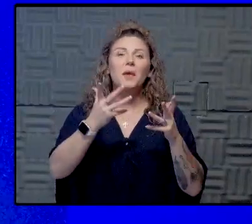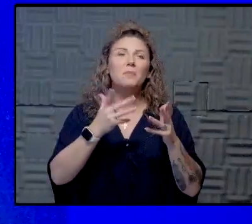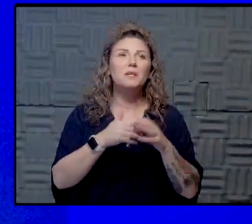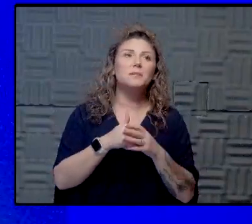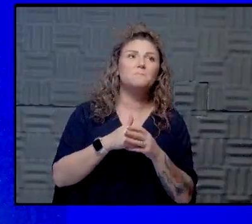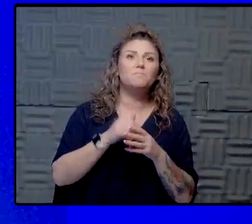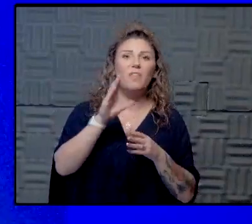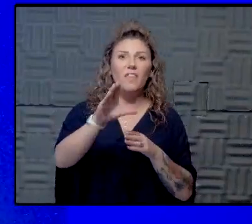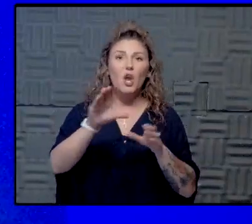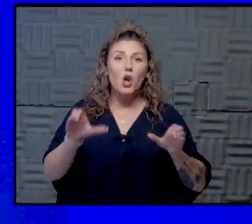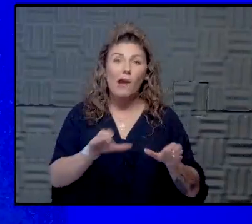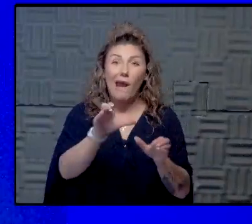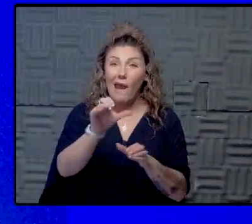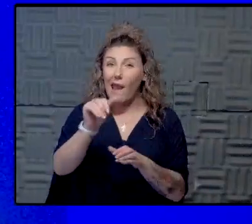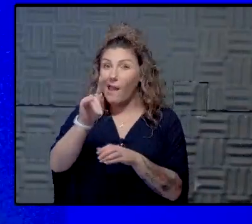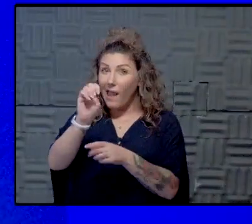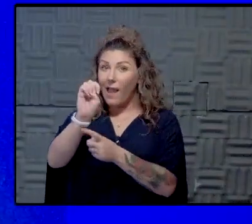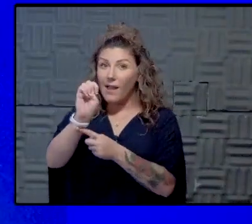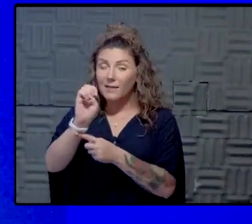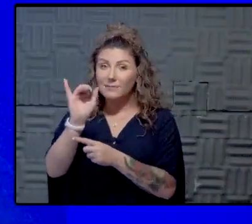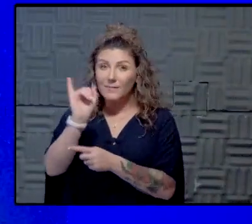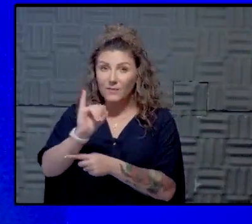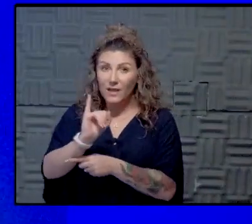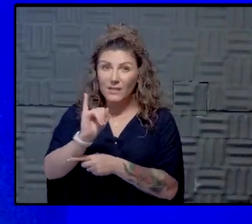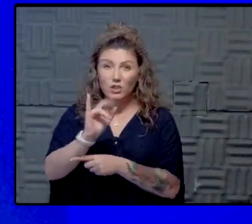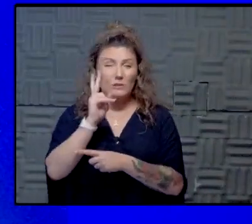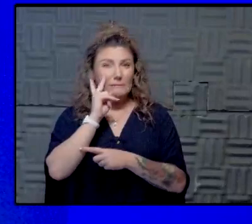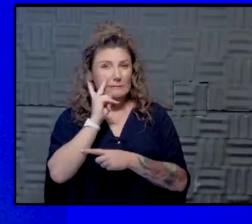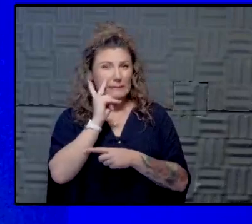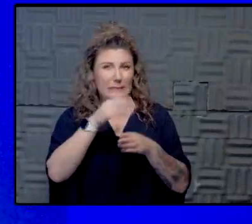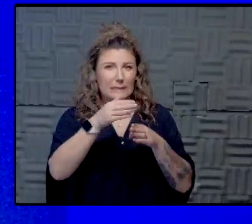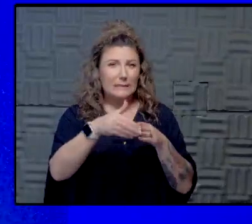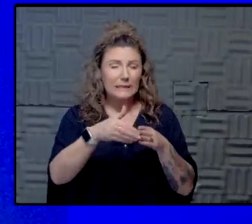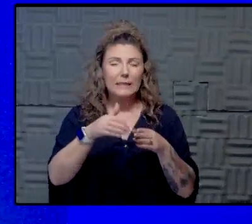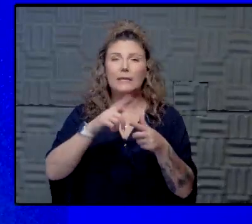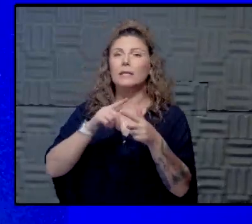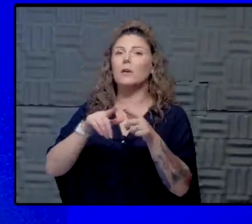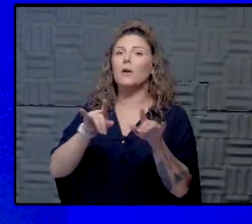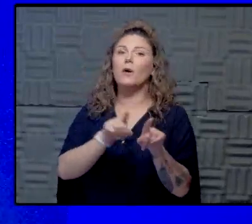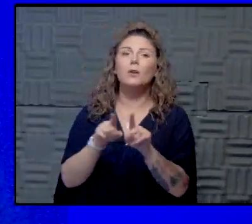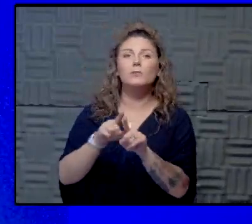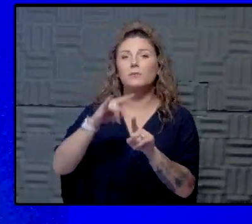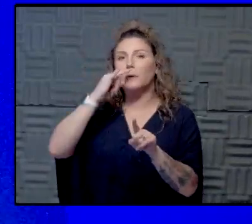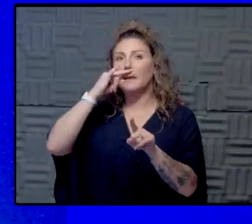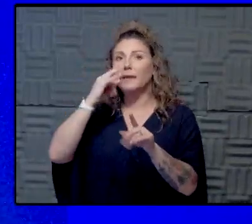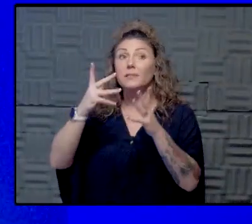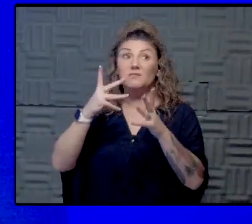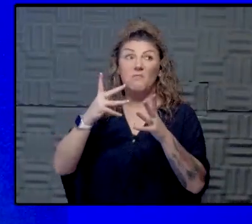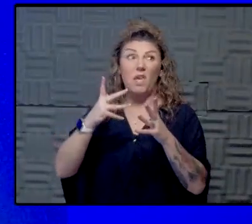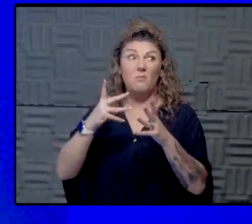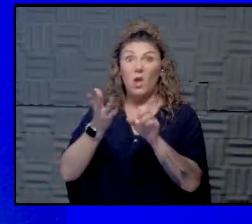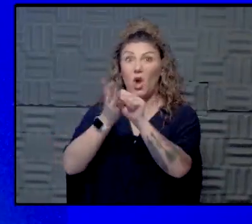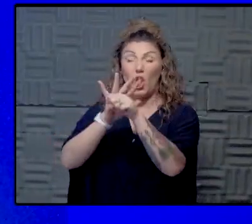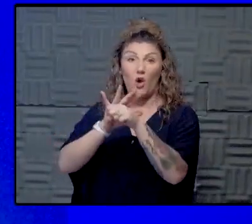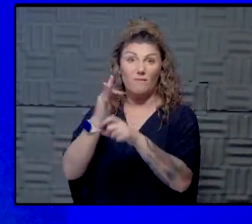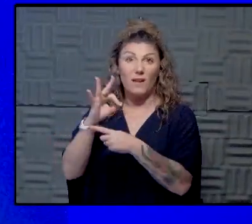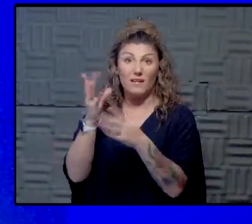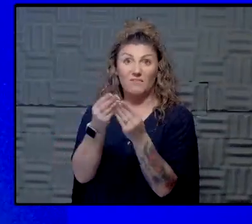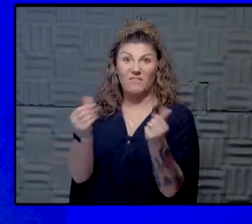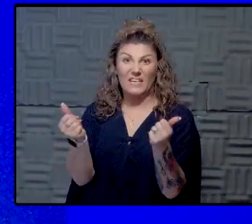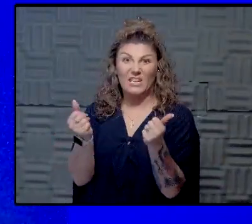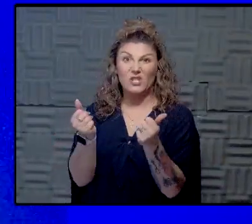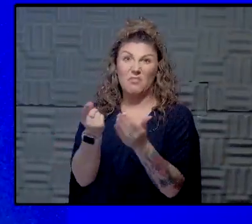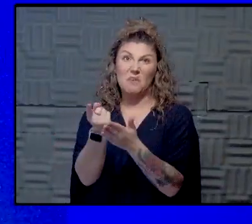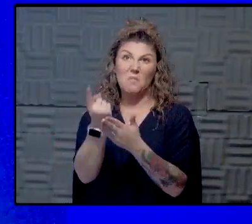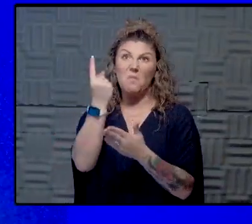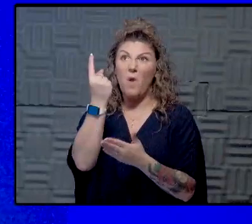what we'd call their active infection, but we've also seen kids that also have probably been a few weeks out from that as well.